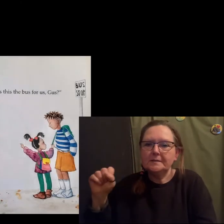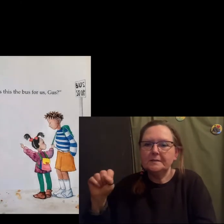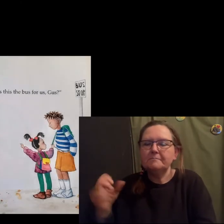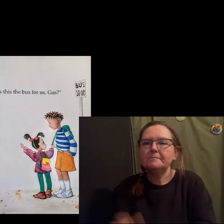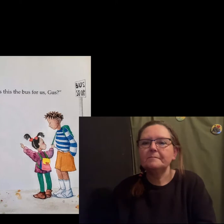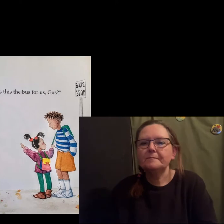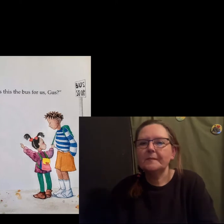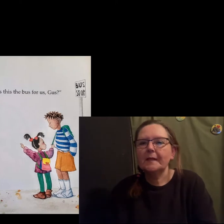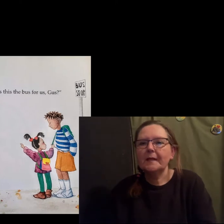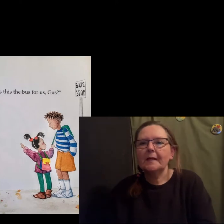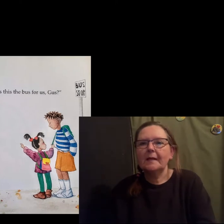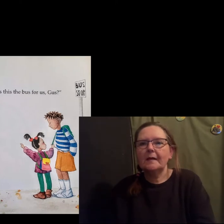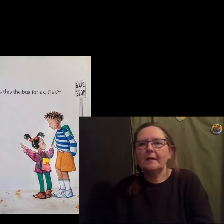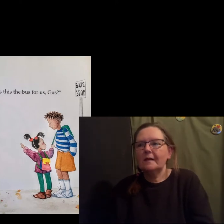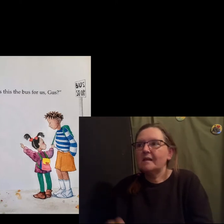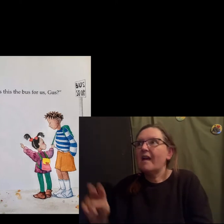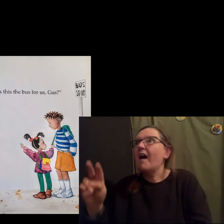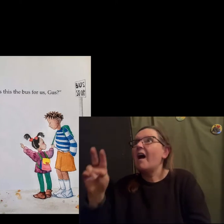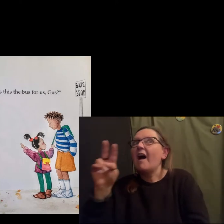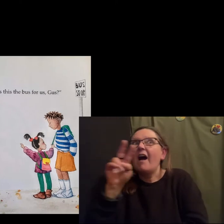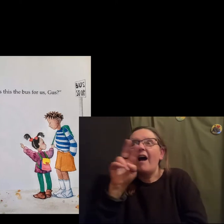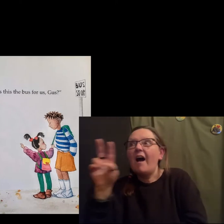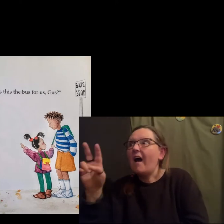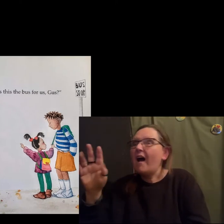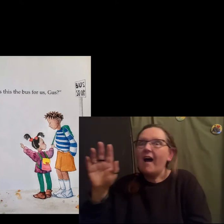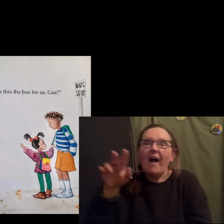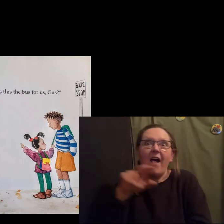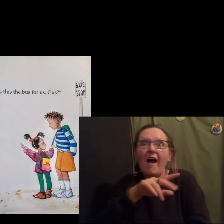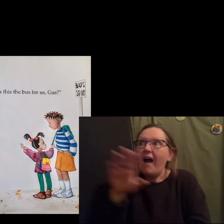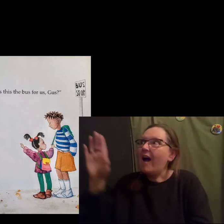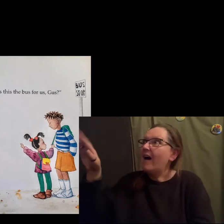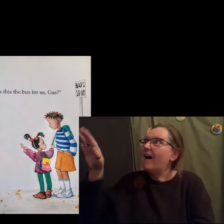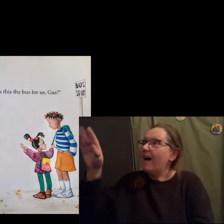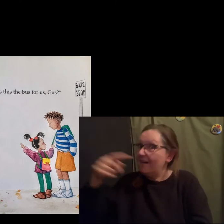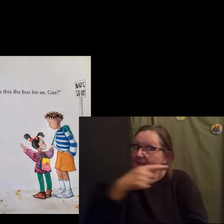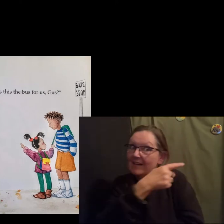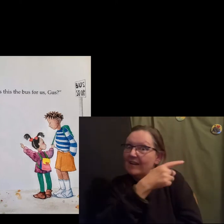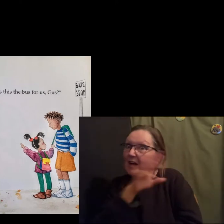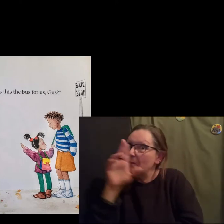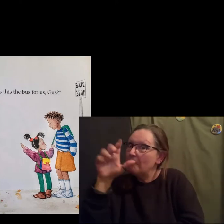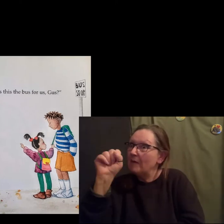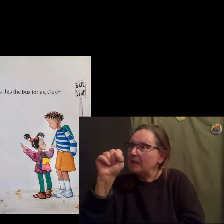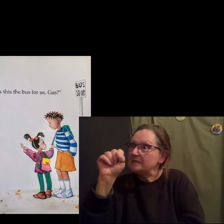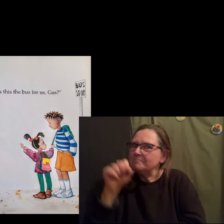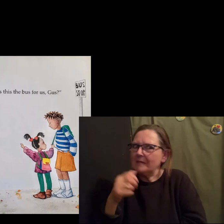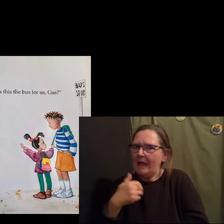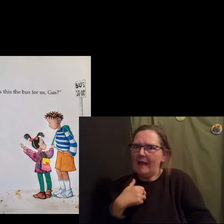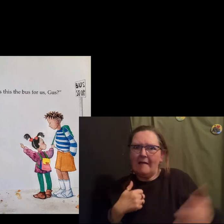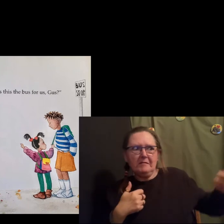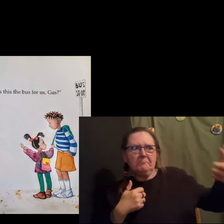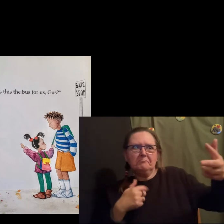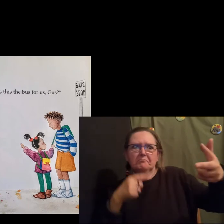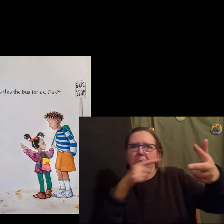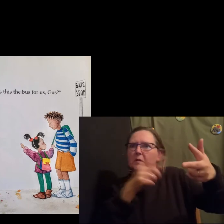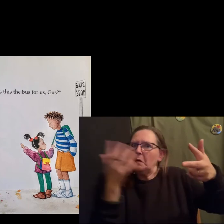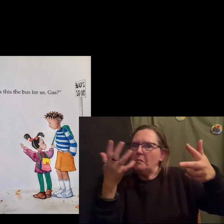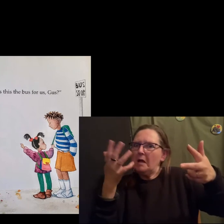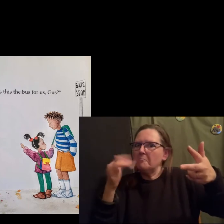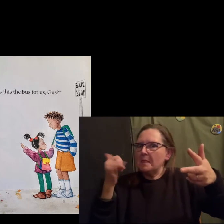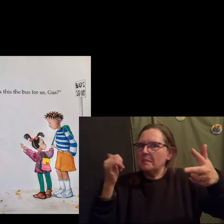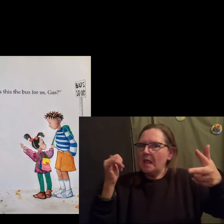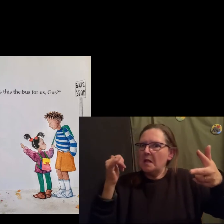Is this the bus for us, Gus? Well, it's kind of yellow. It could be the bus, couldn't